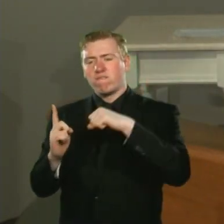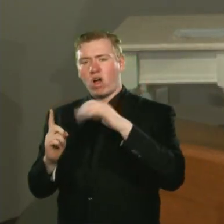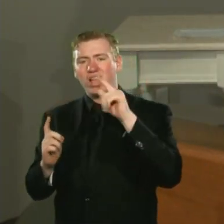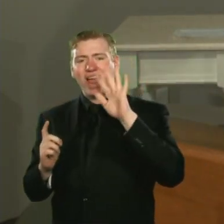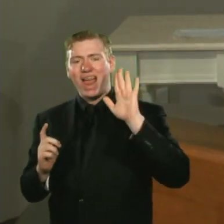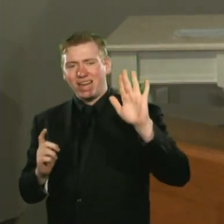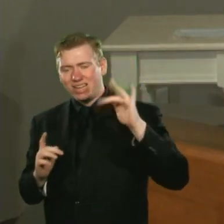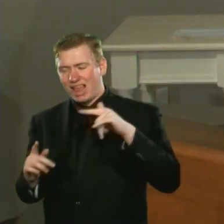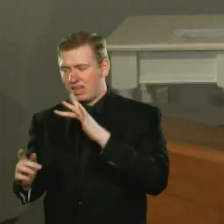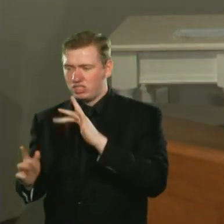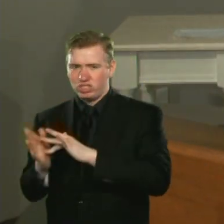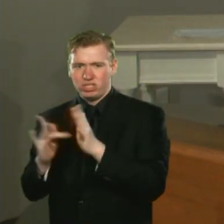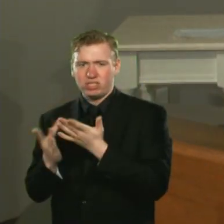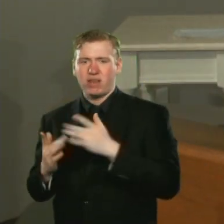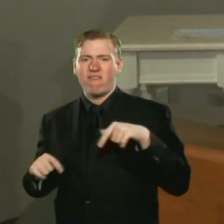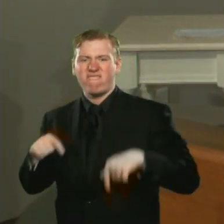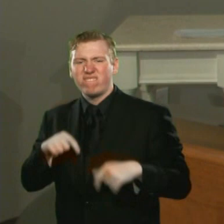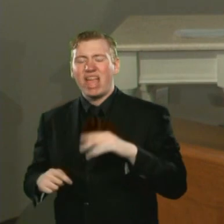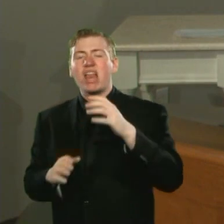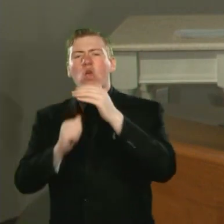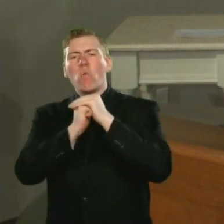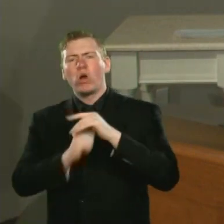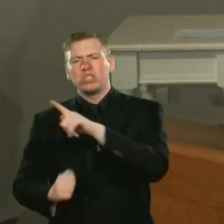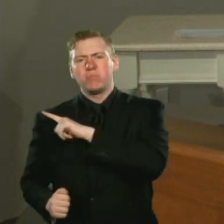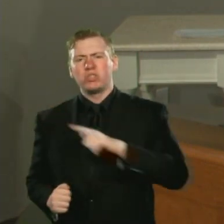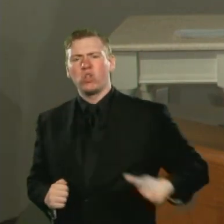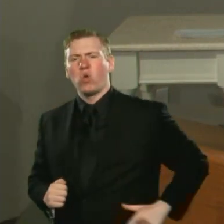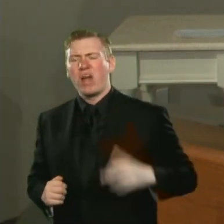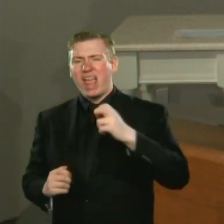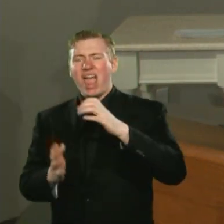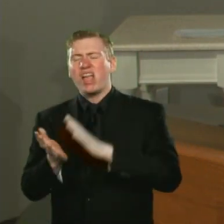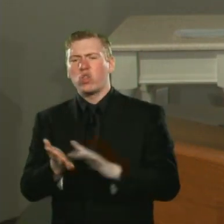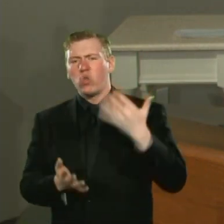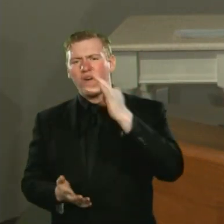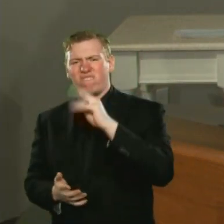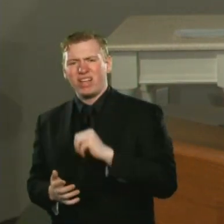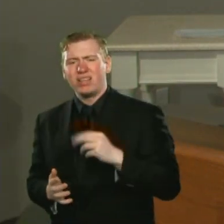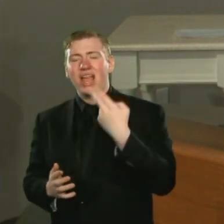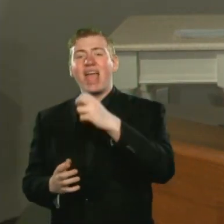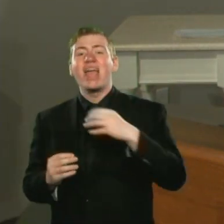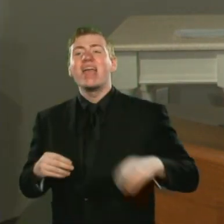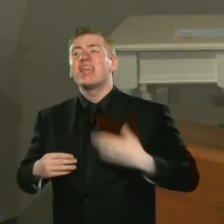feet and he worships the Lord. He glorifies